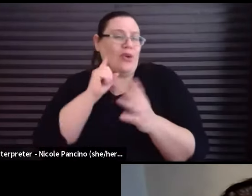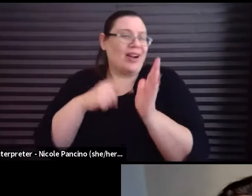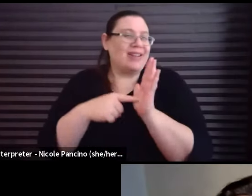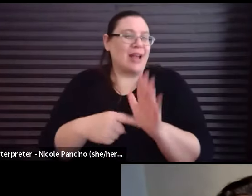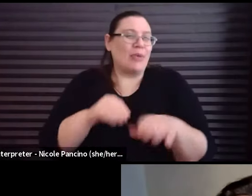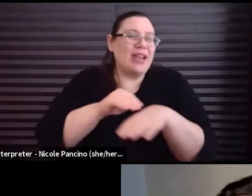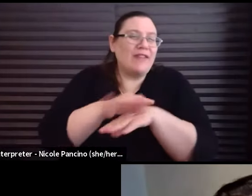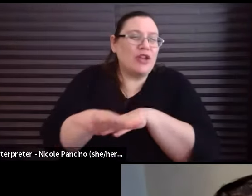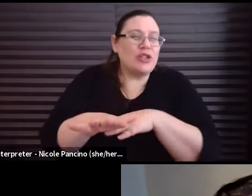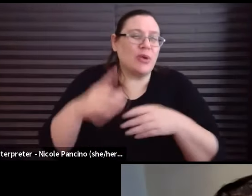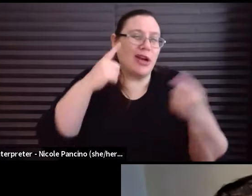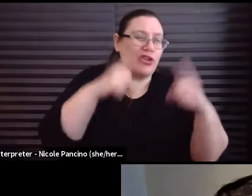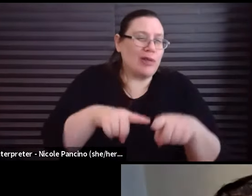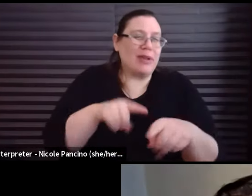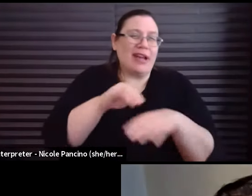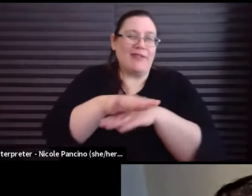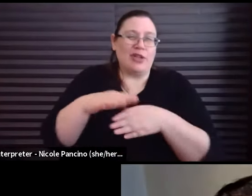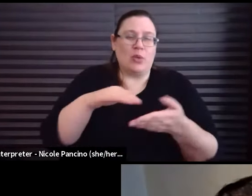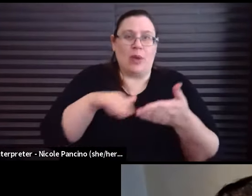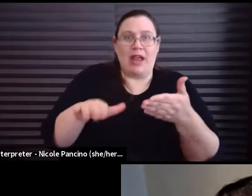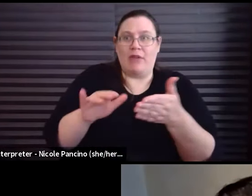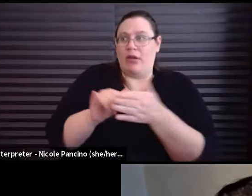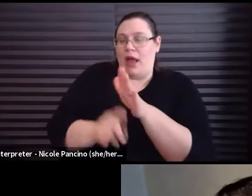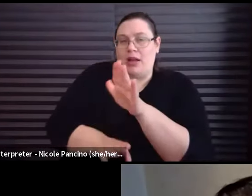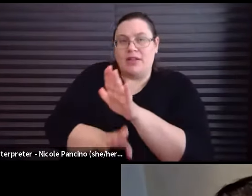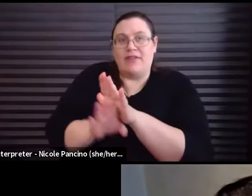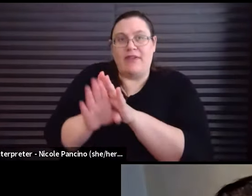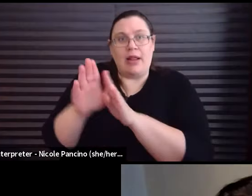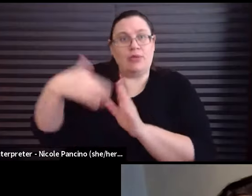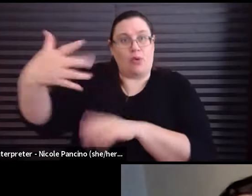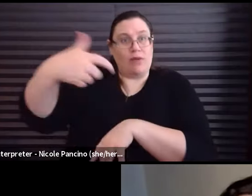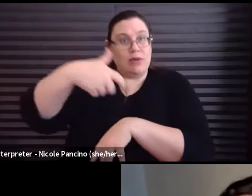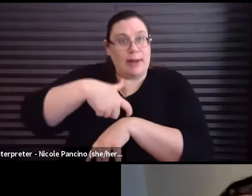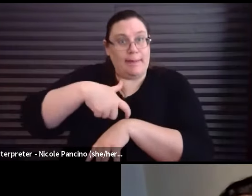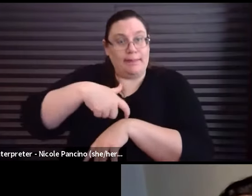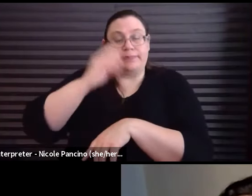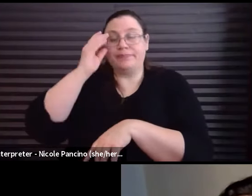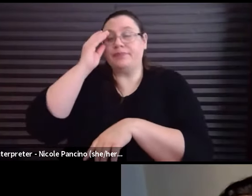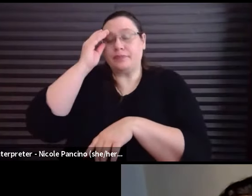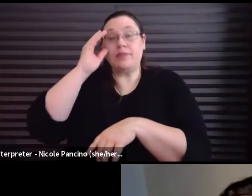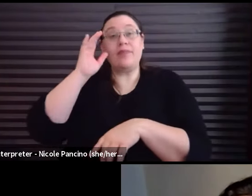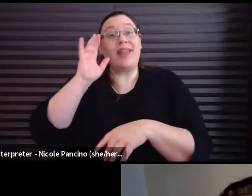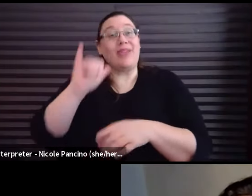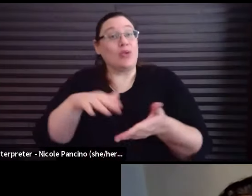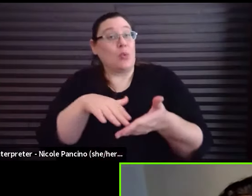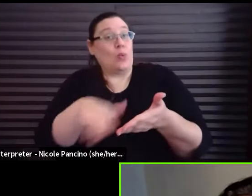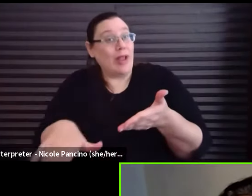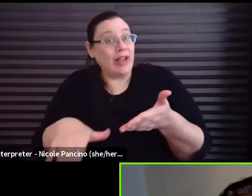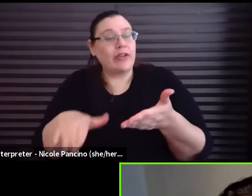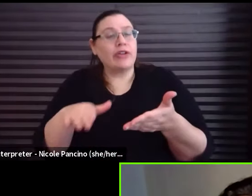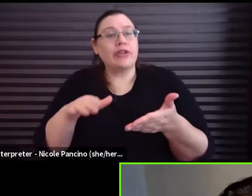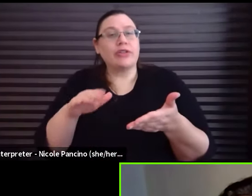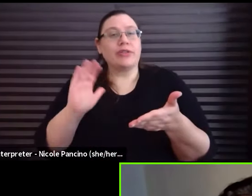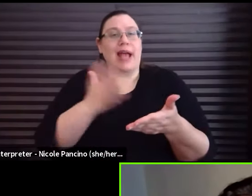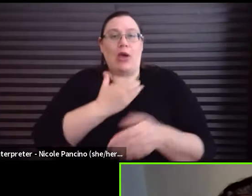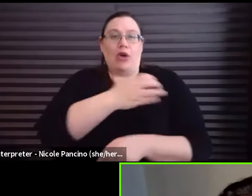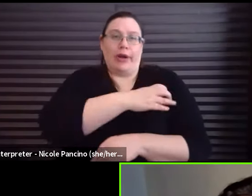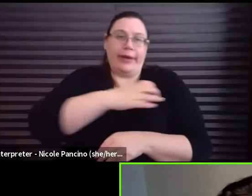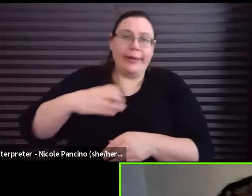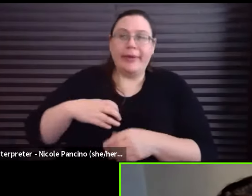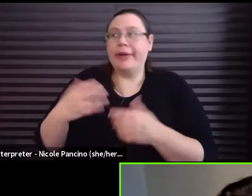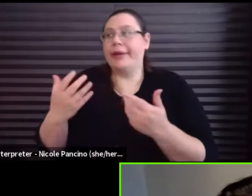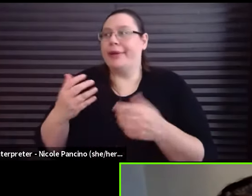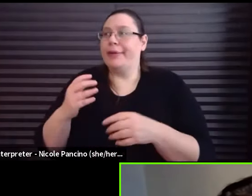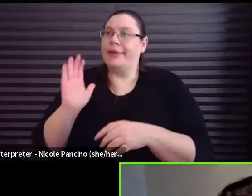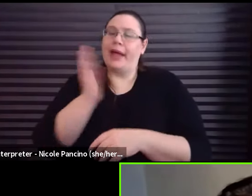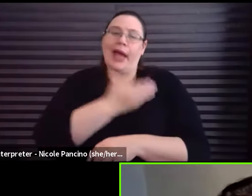influencer waiver, develops and gets bigger over time. So these are waivers that our committee, our